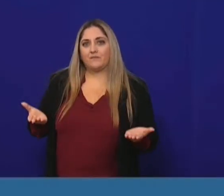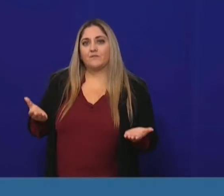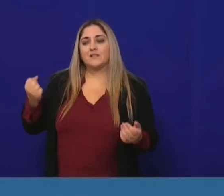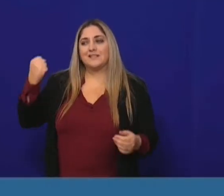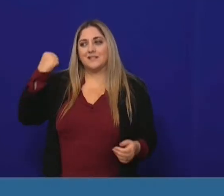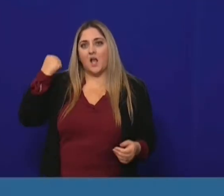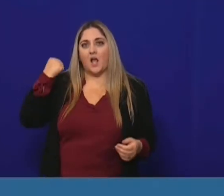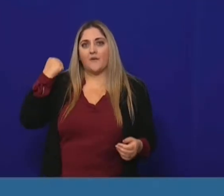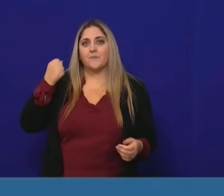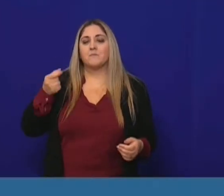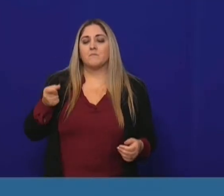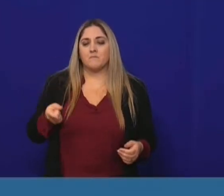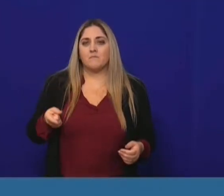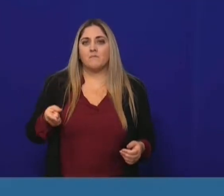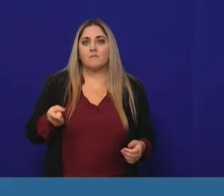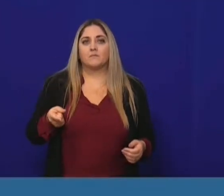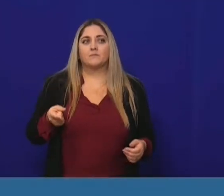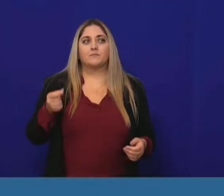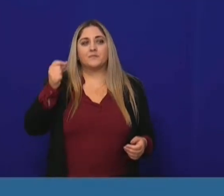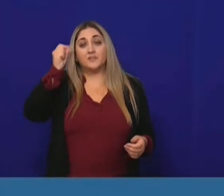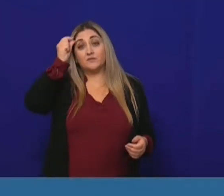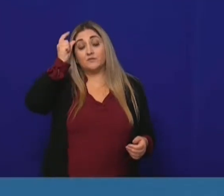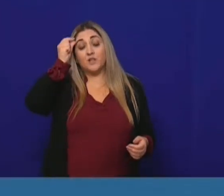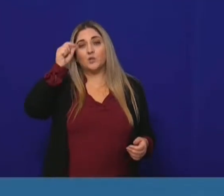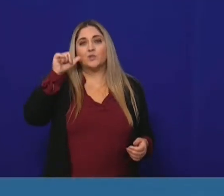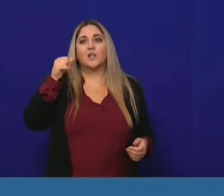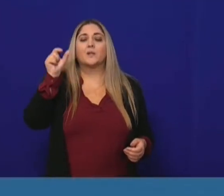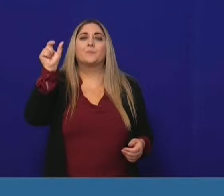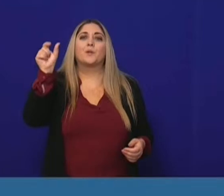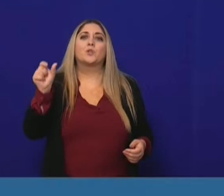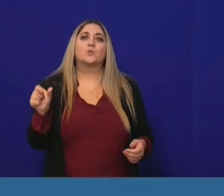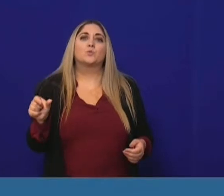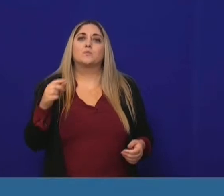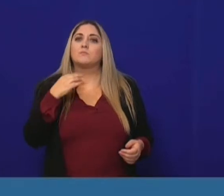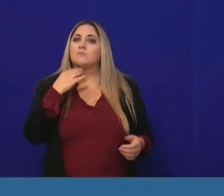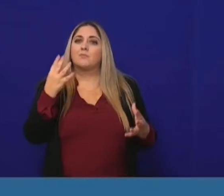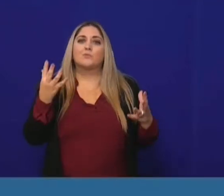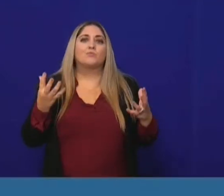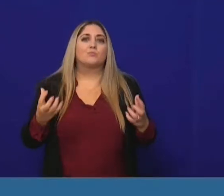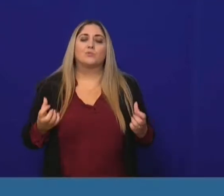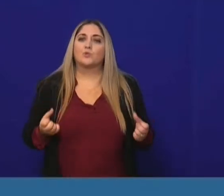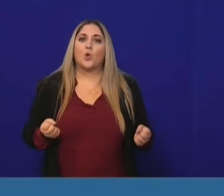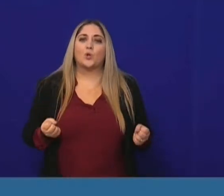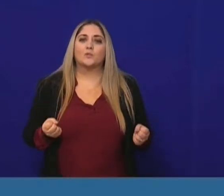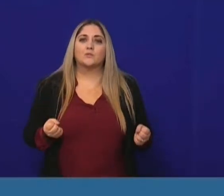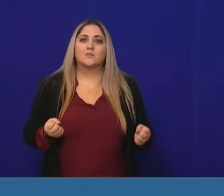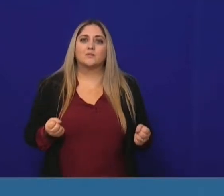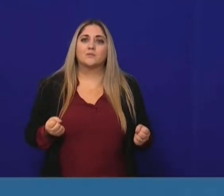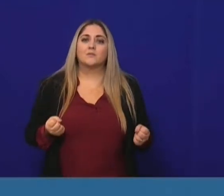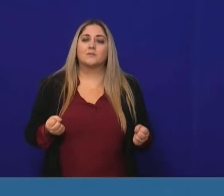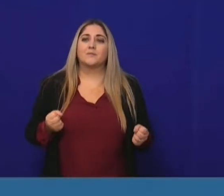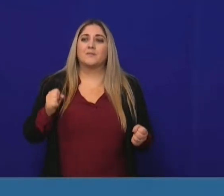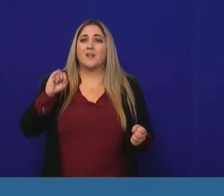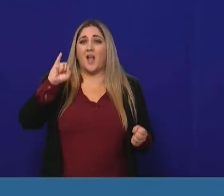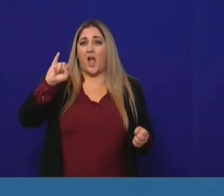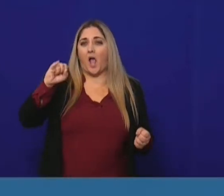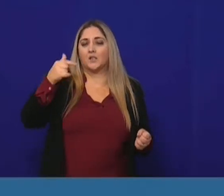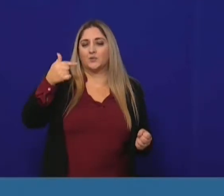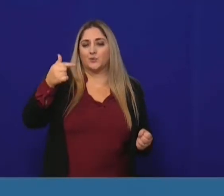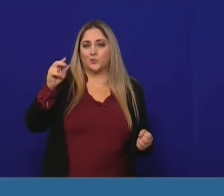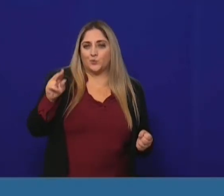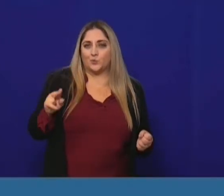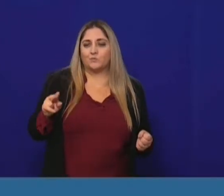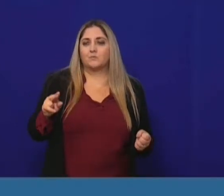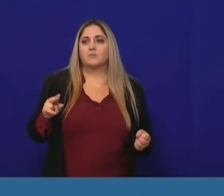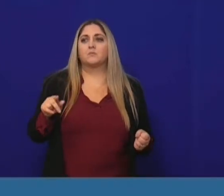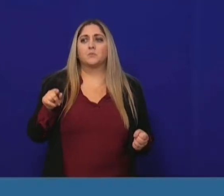li dan jekk inti għandek pazjent li m'għandux bżonn kura at intensive therapy unit,